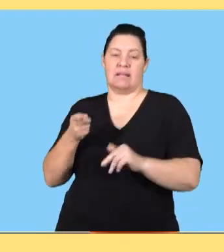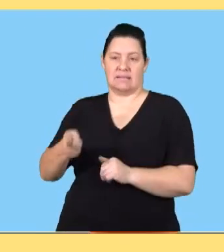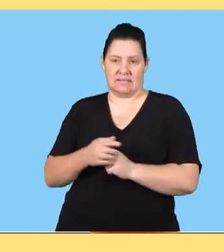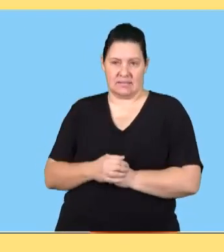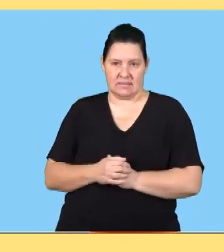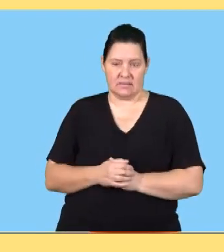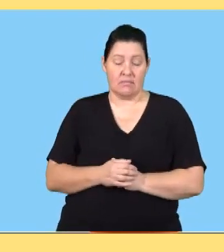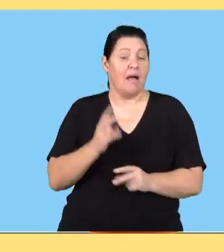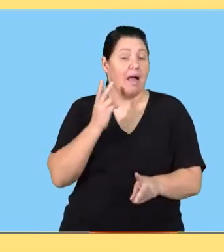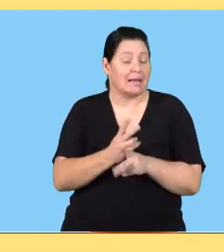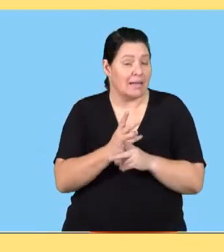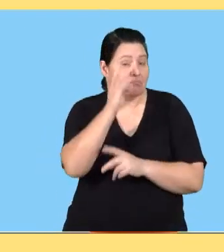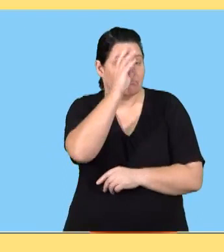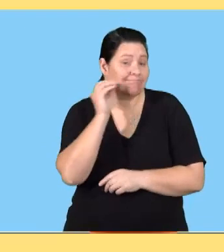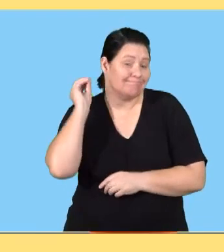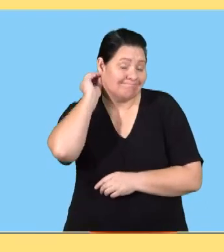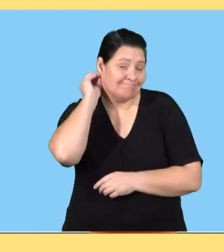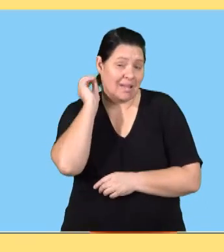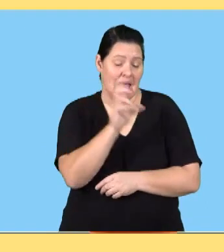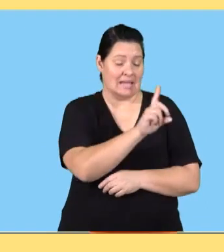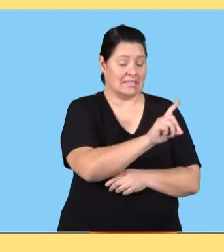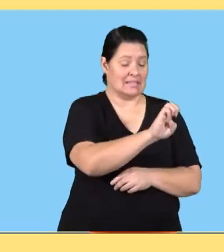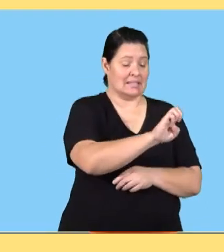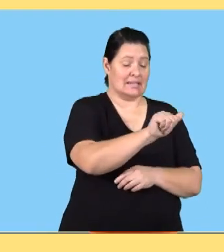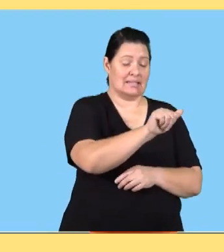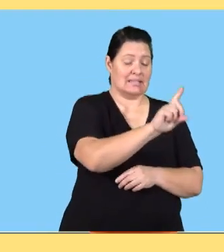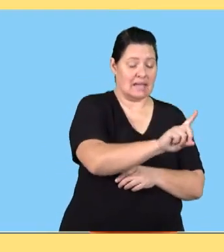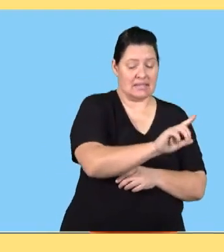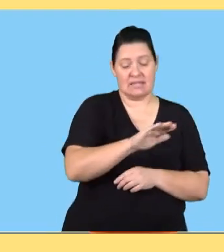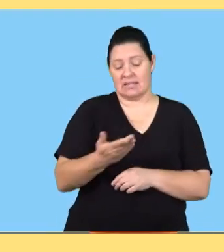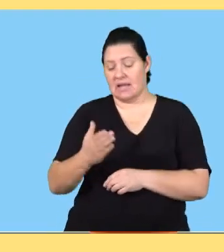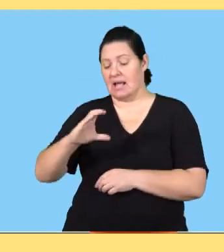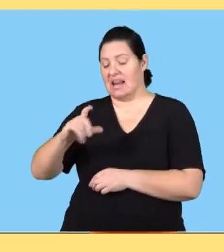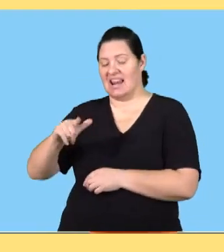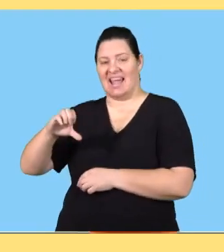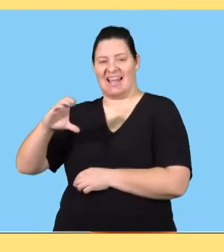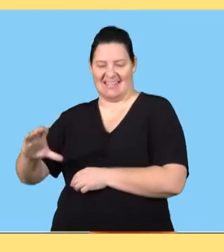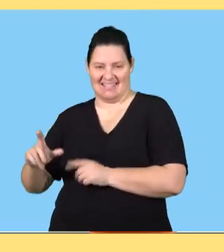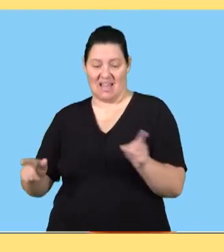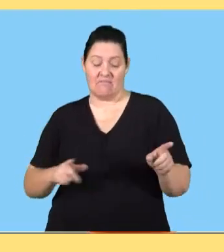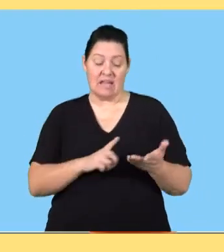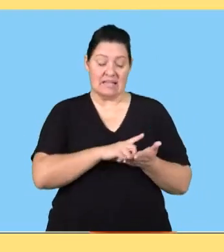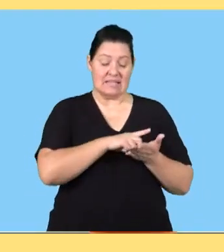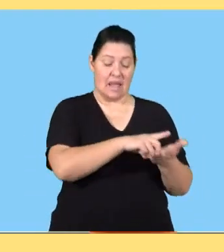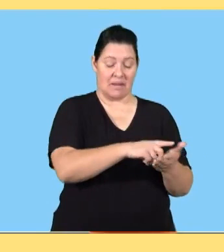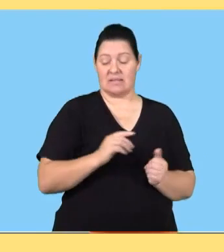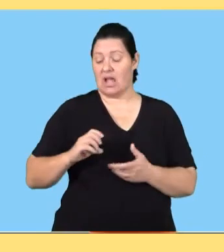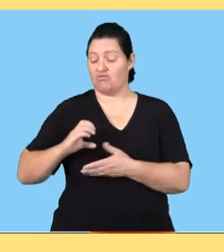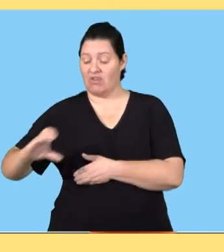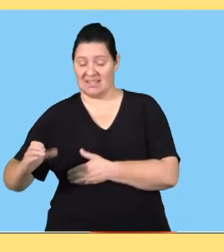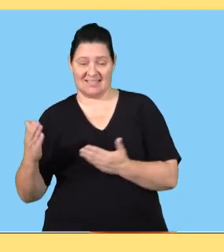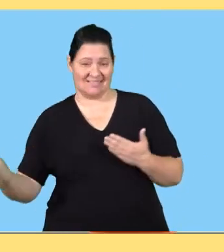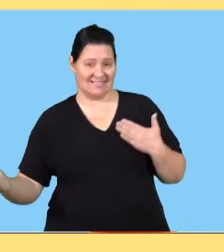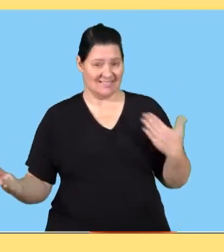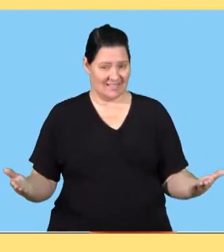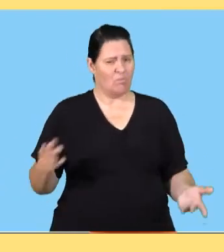to the trial balance. But again, very important that you remember the dead click, that when you're posting to the trial balance, you